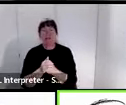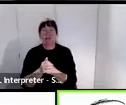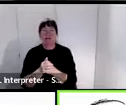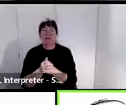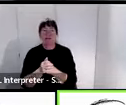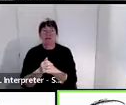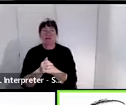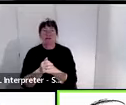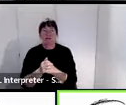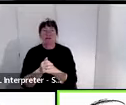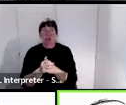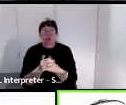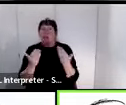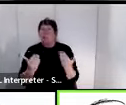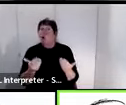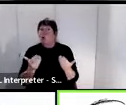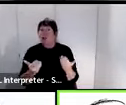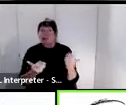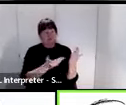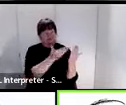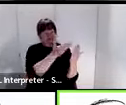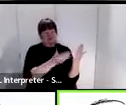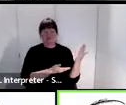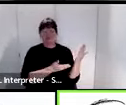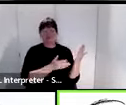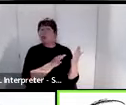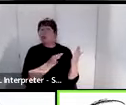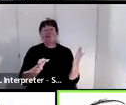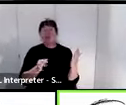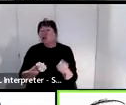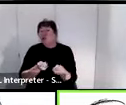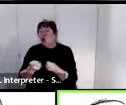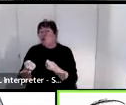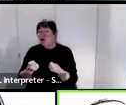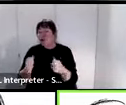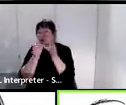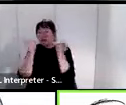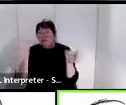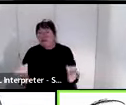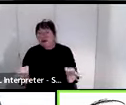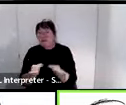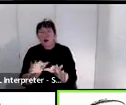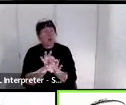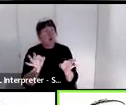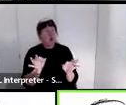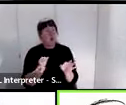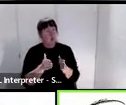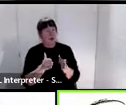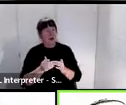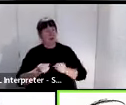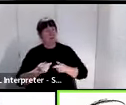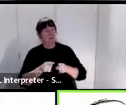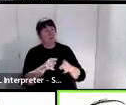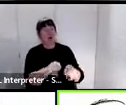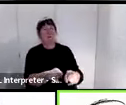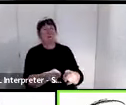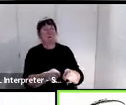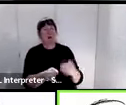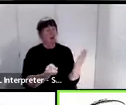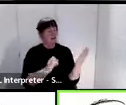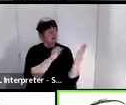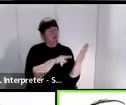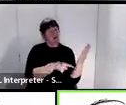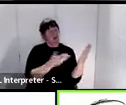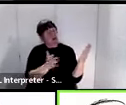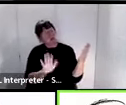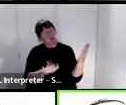there isn't currently a regulatory framework or a mechanism for following that up. So it just gets put in there, oh, that would be